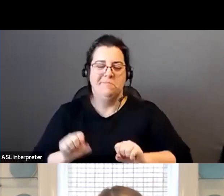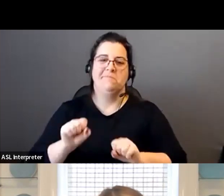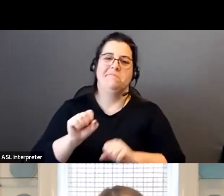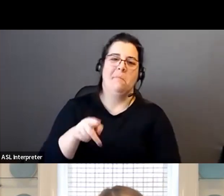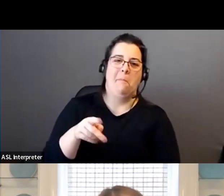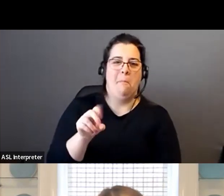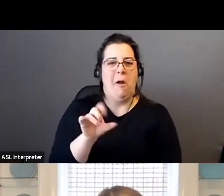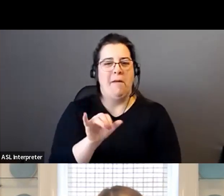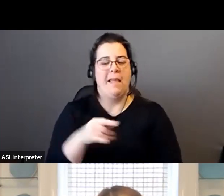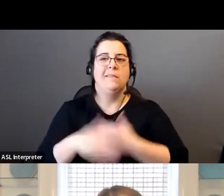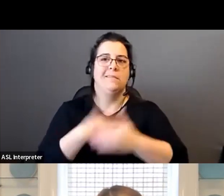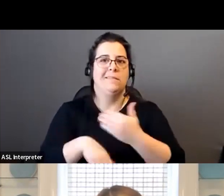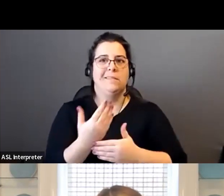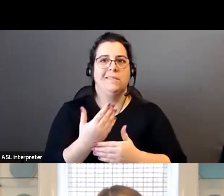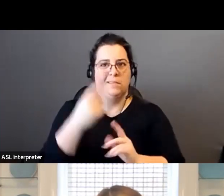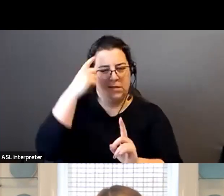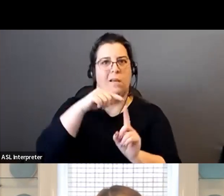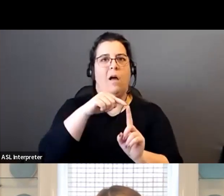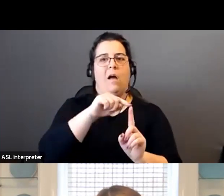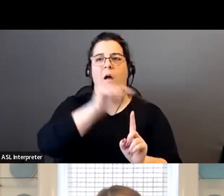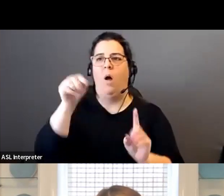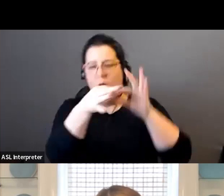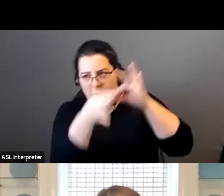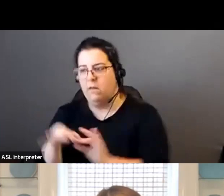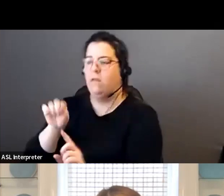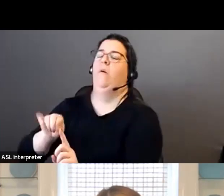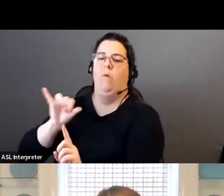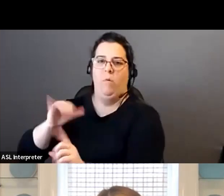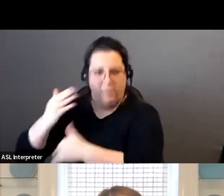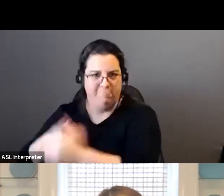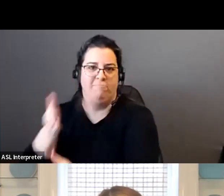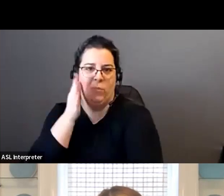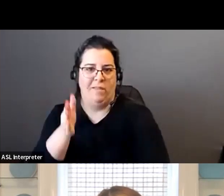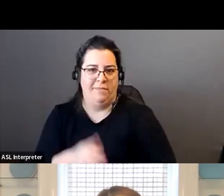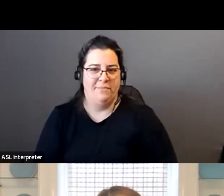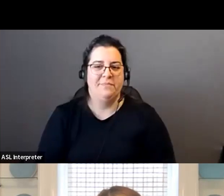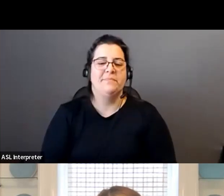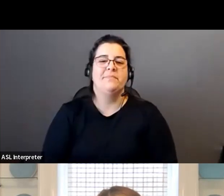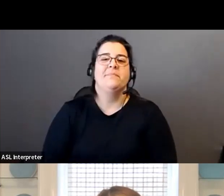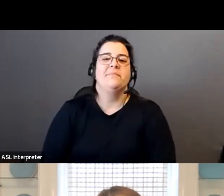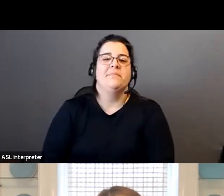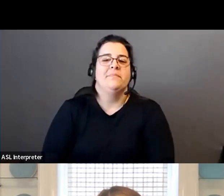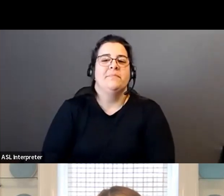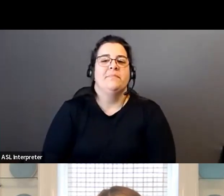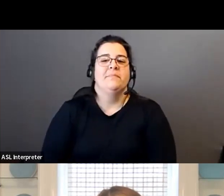one. Well, another thing too is, and I think I mentioned this maybe in part 1 of the webinar,